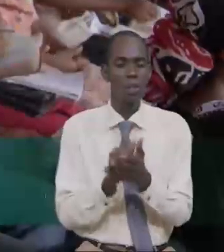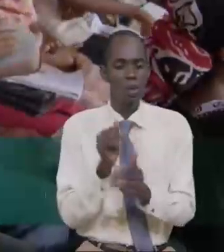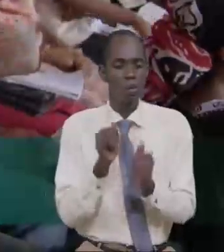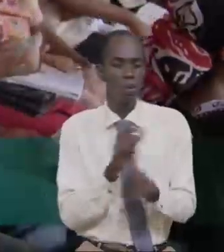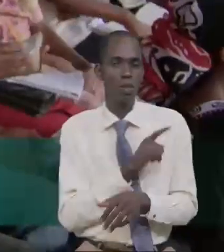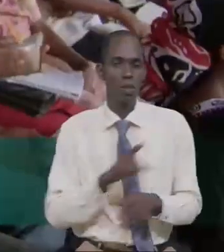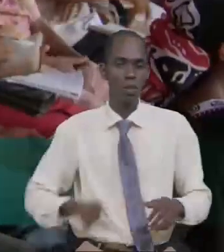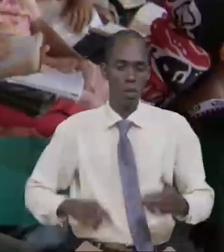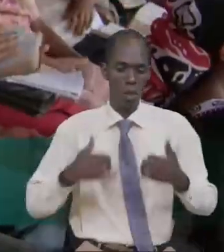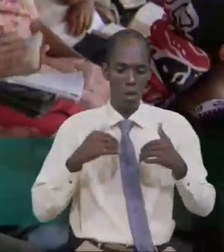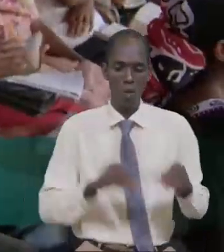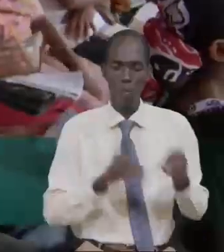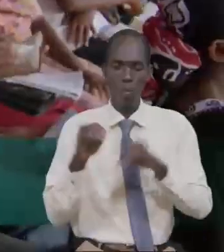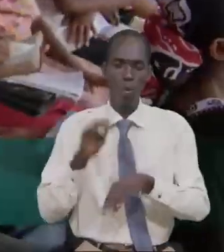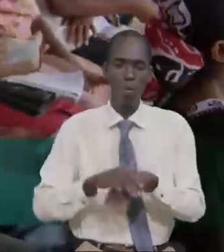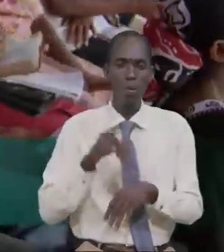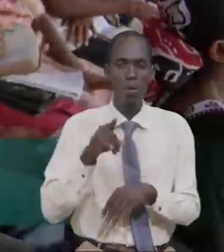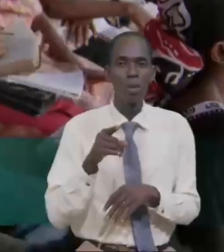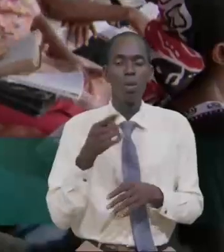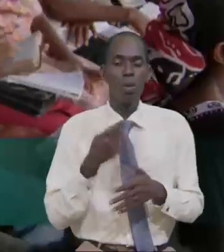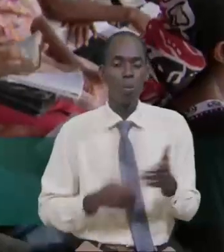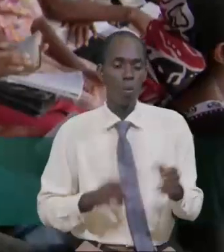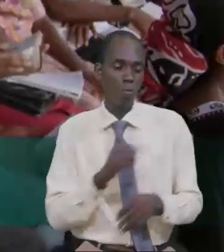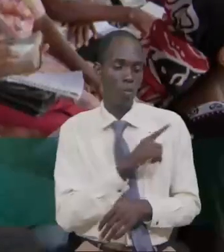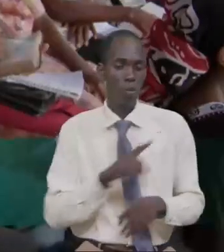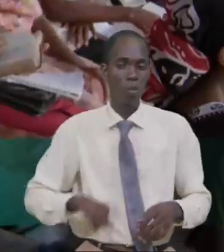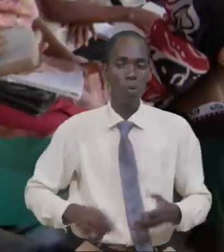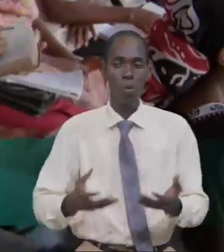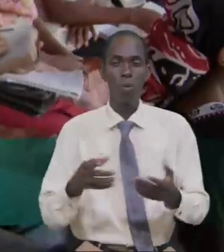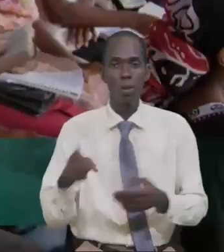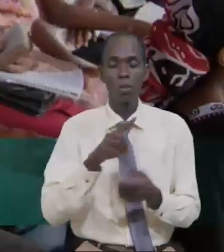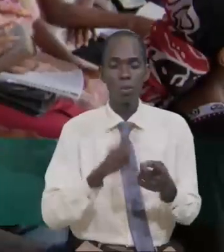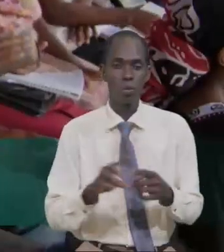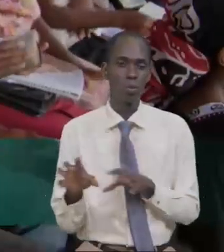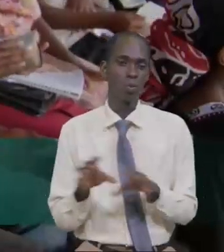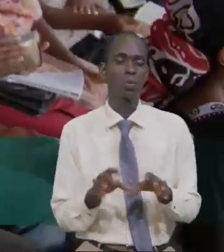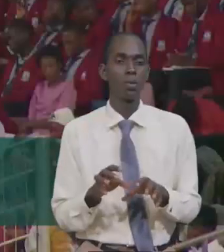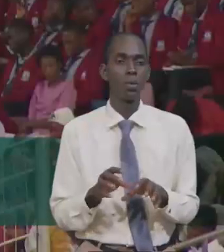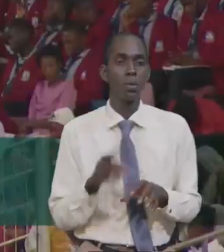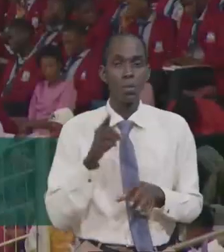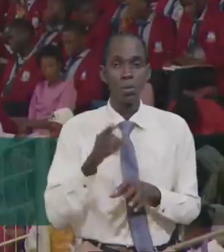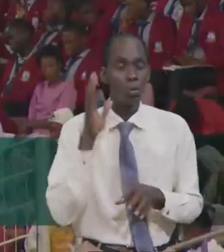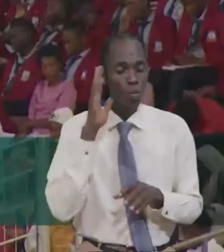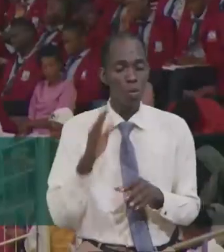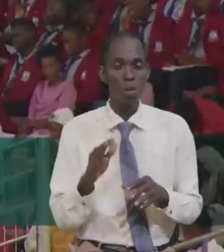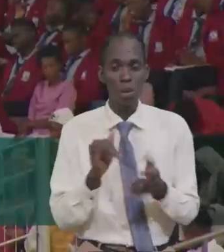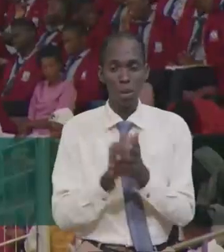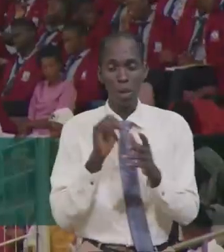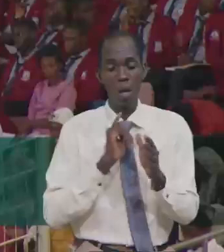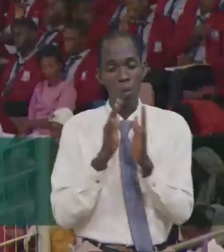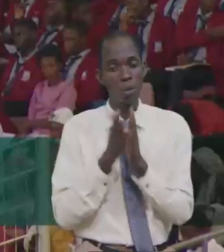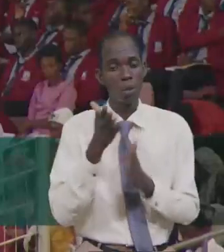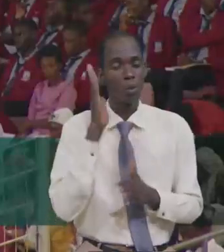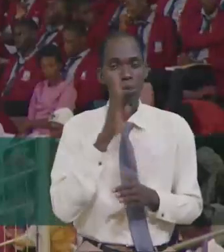no calamity in your life. I said no calamity in your life. Stay there, stay there, stay there. That's where